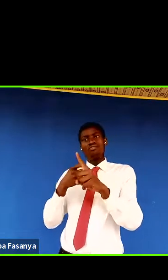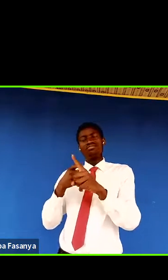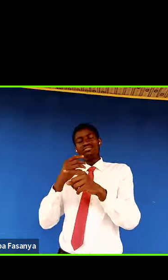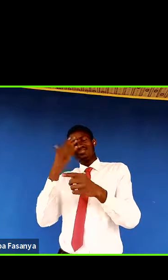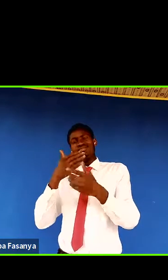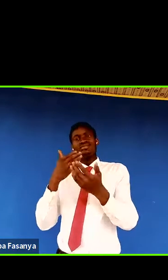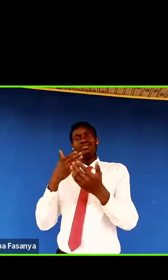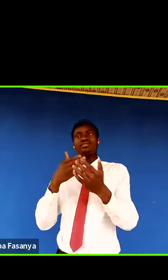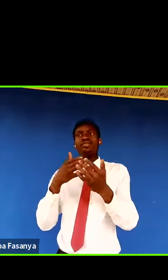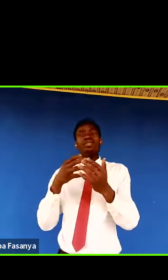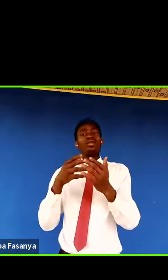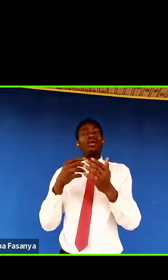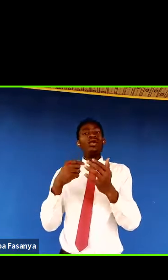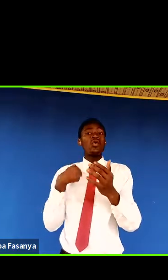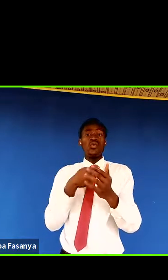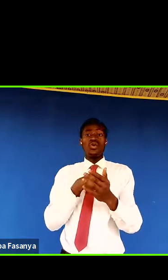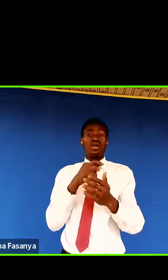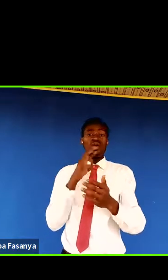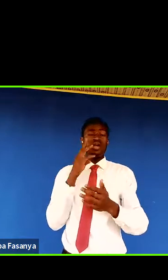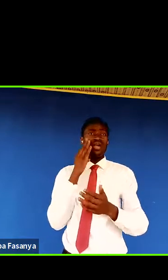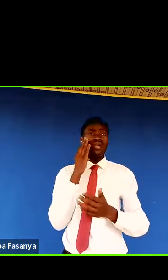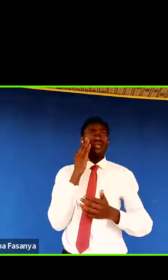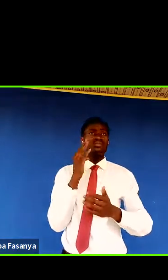aware of